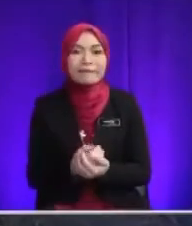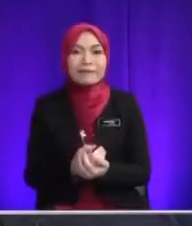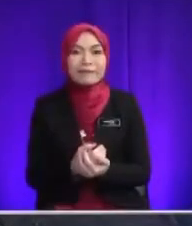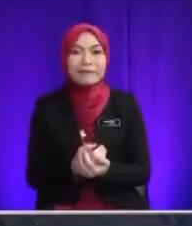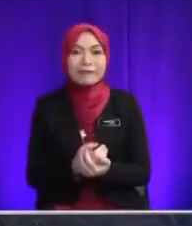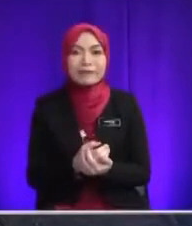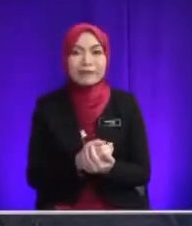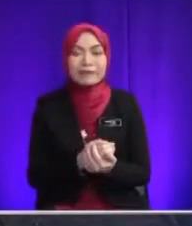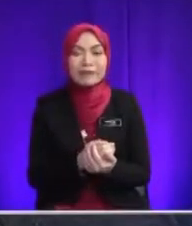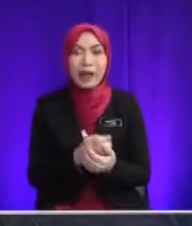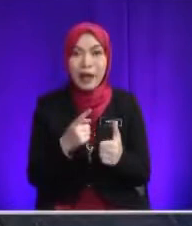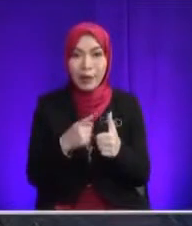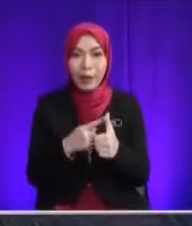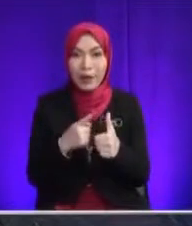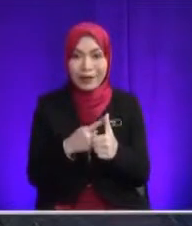1.